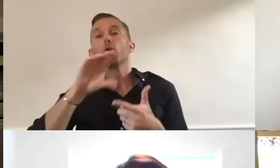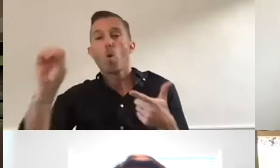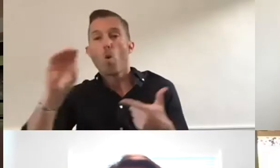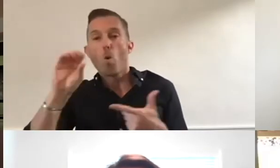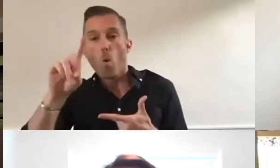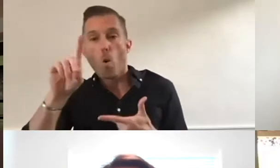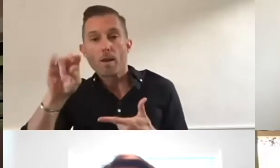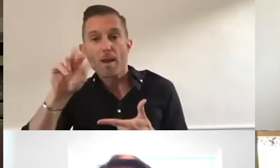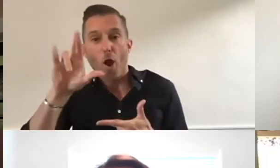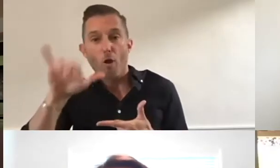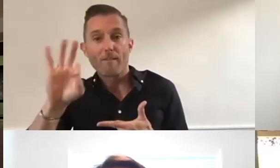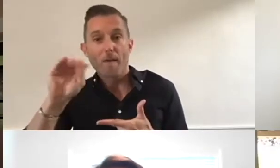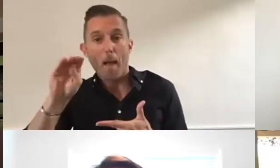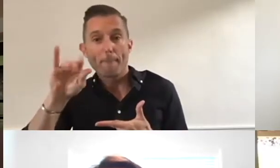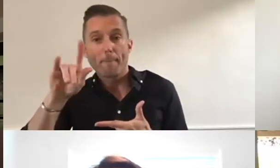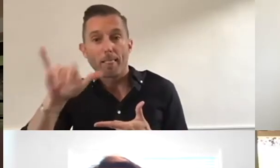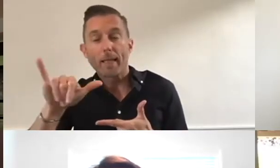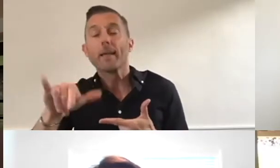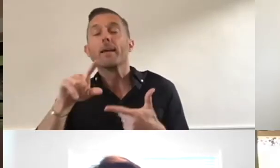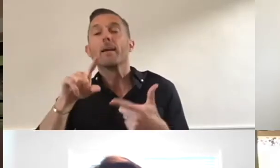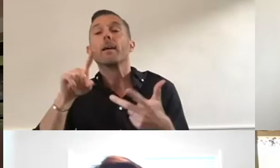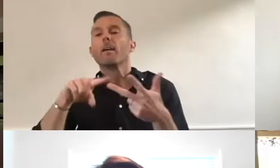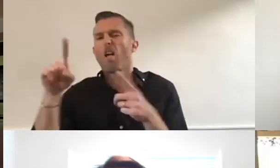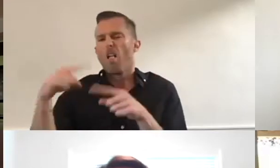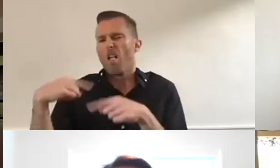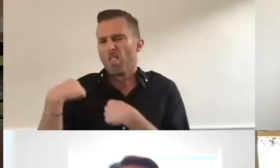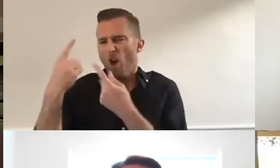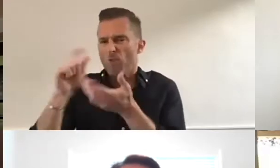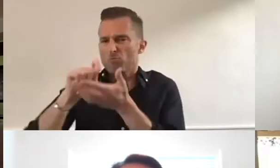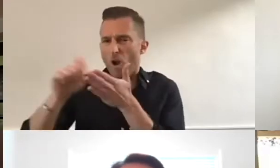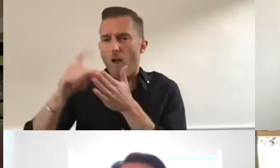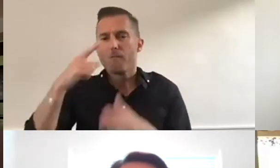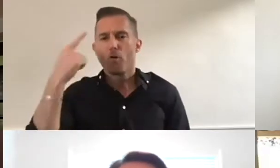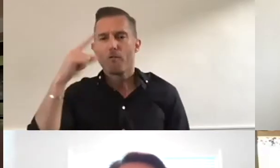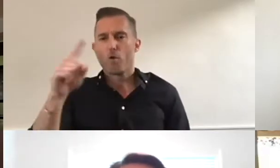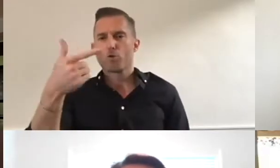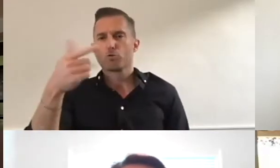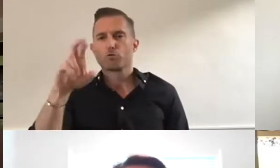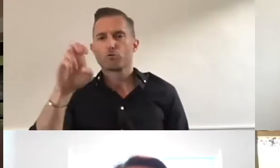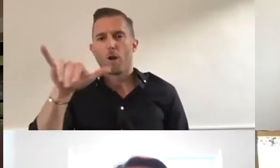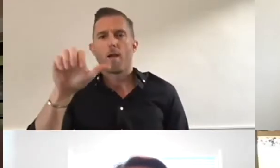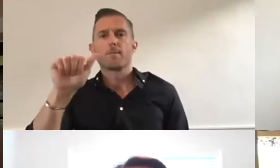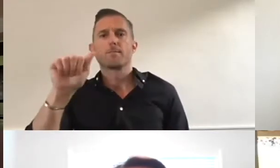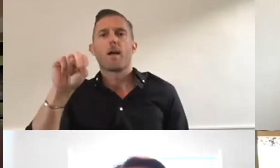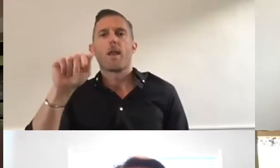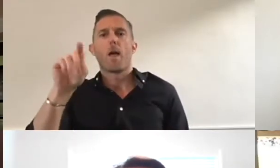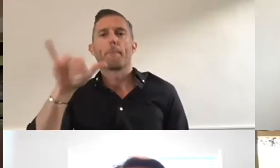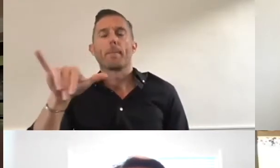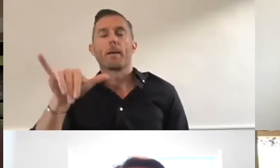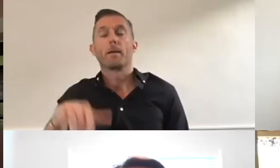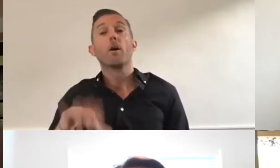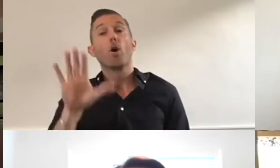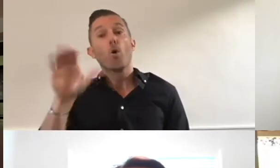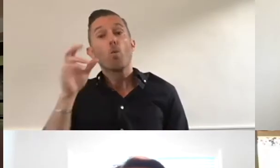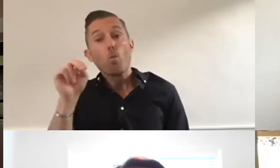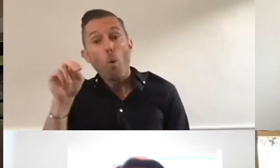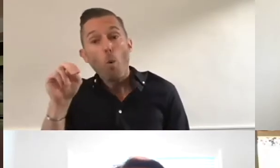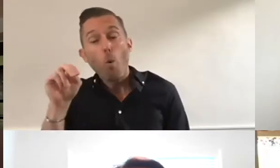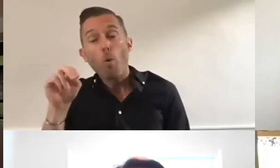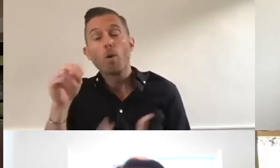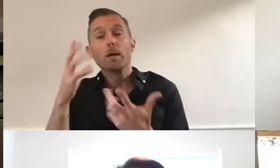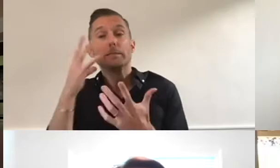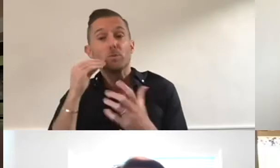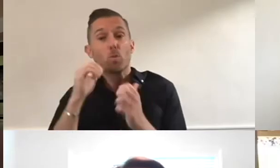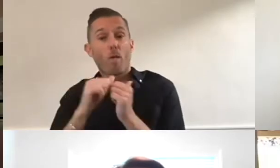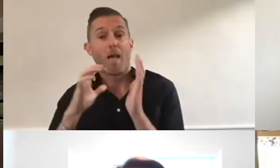longtime co-executive producer and writer on Grey's Anatomy, whose own chronic illness, cancer, inspired her to write several episodes